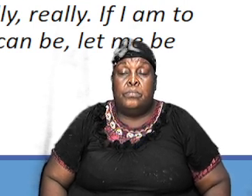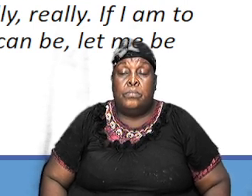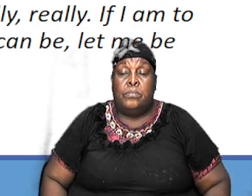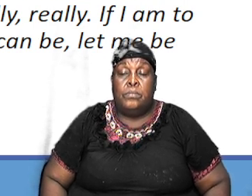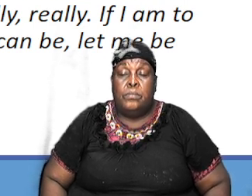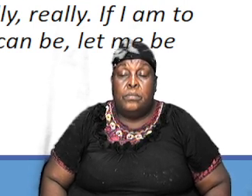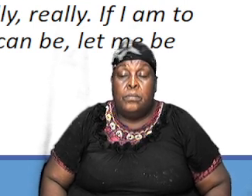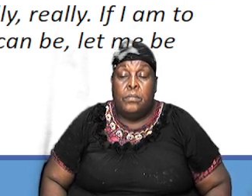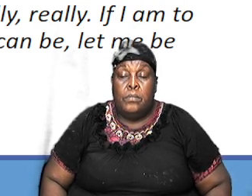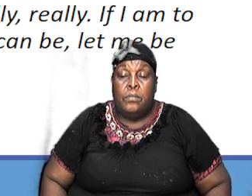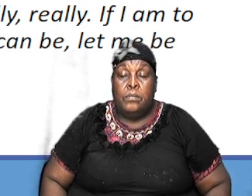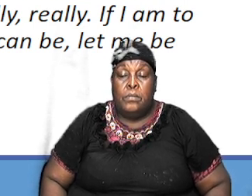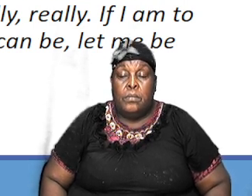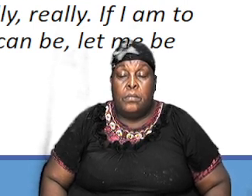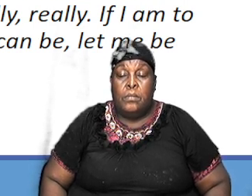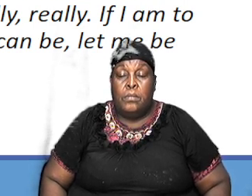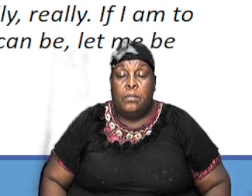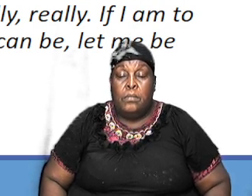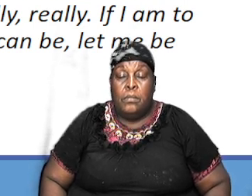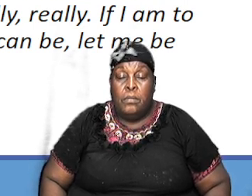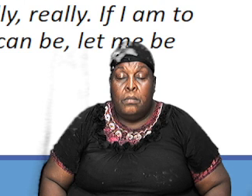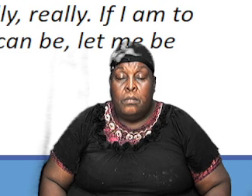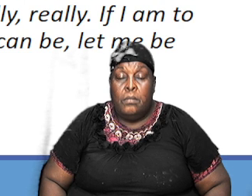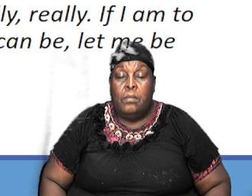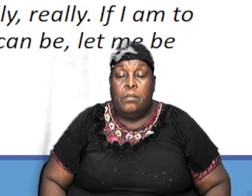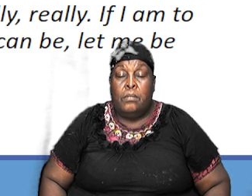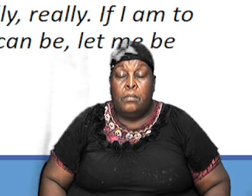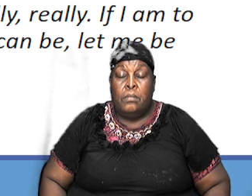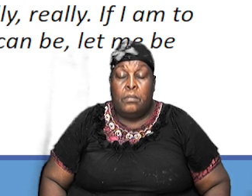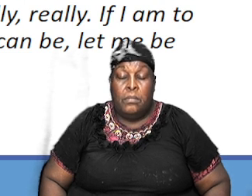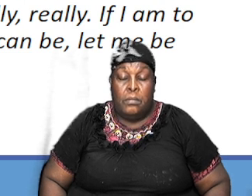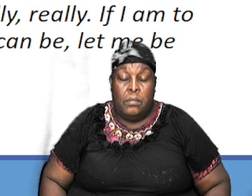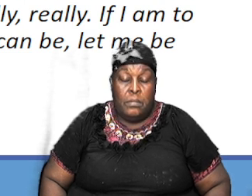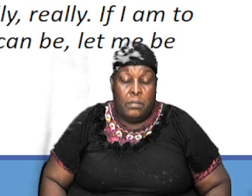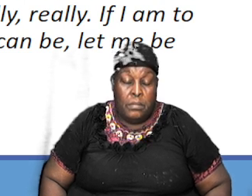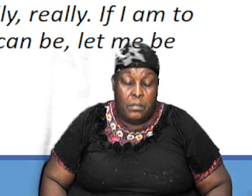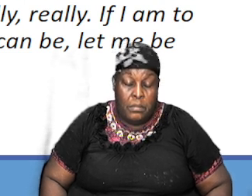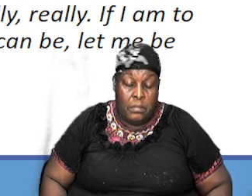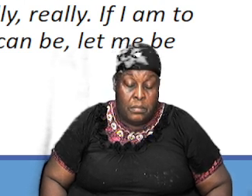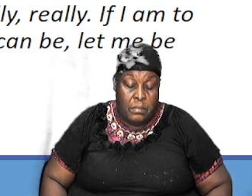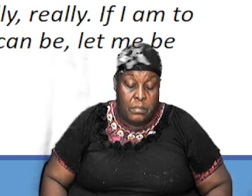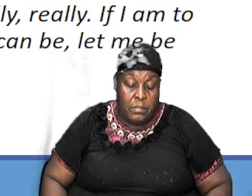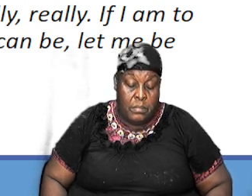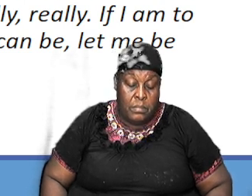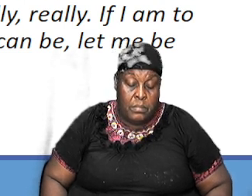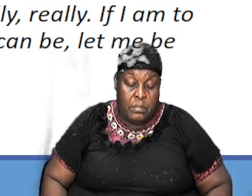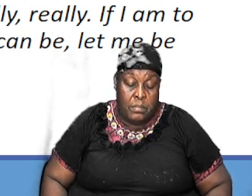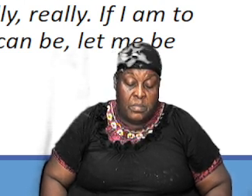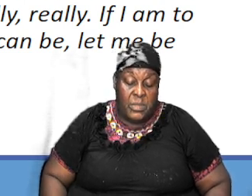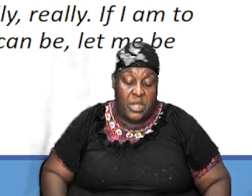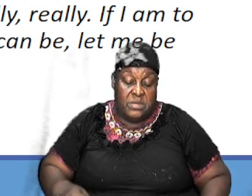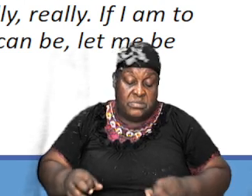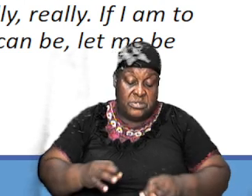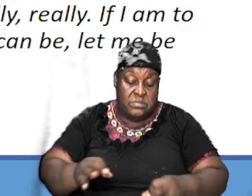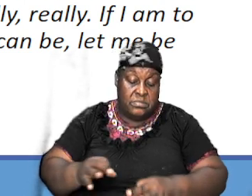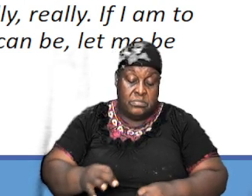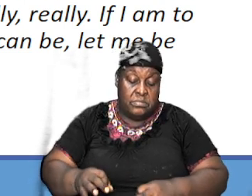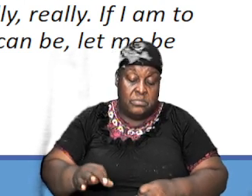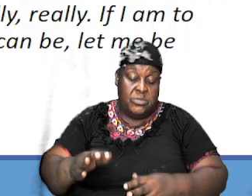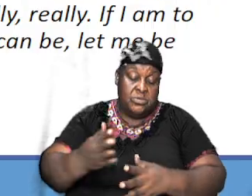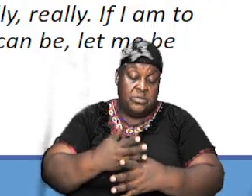56 to 59. So this is a exchange between Jesus and the Jews and the Pharisees,